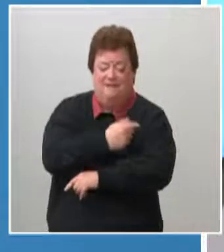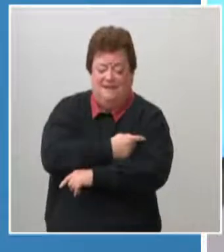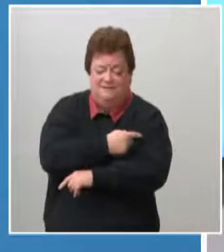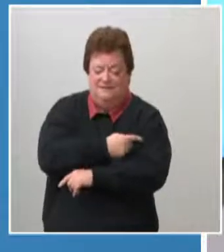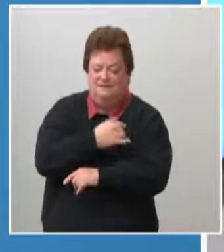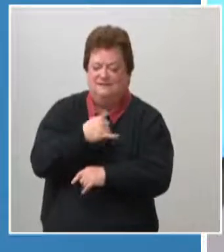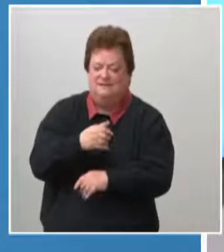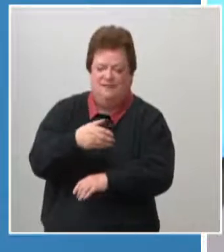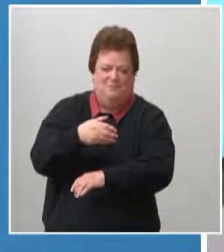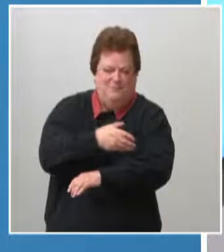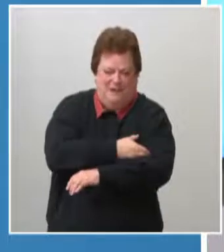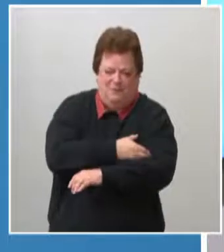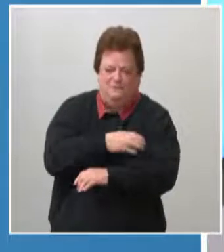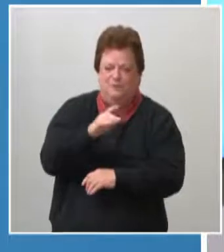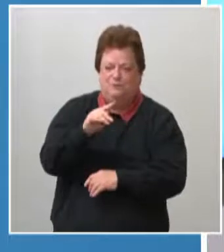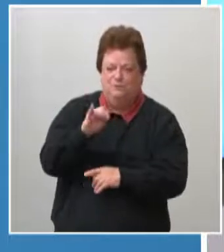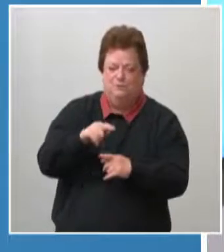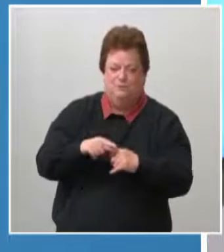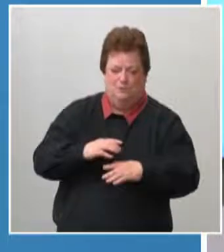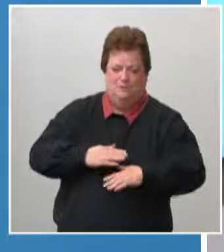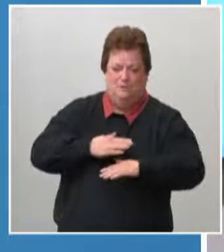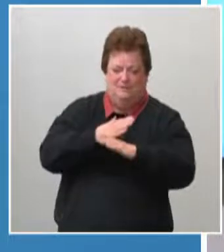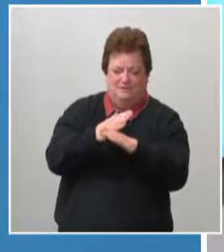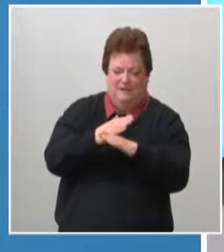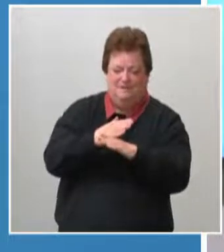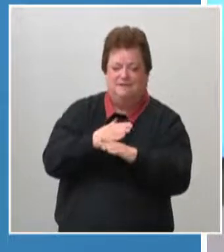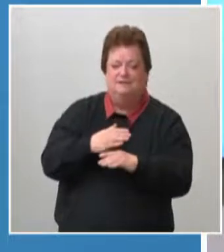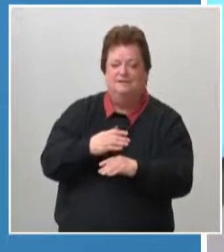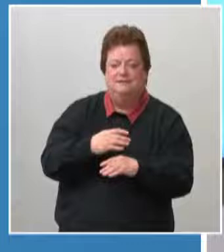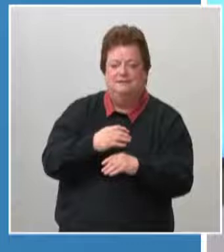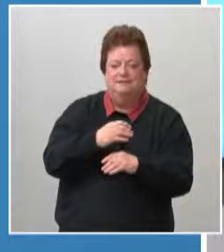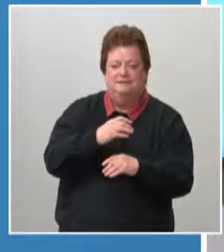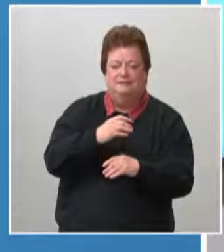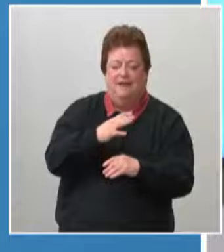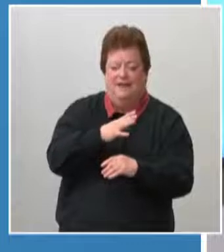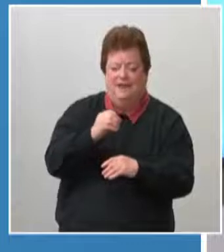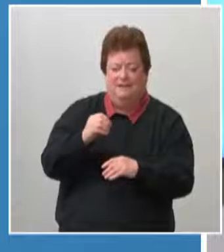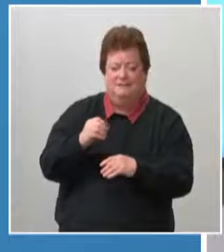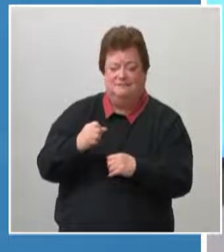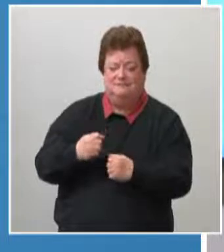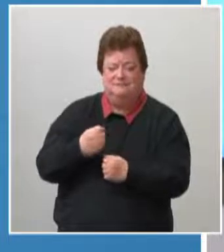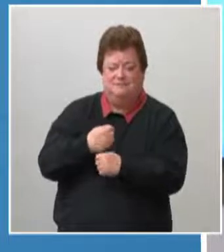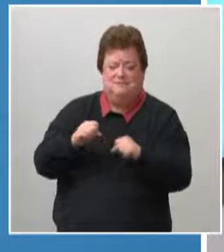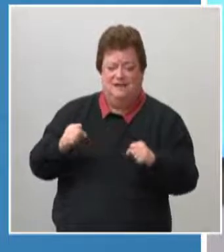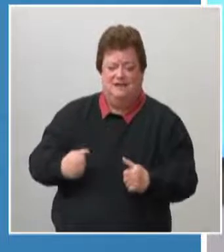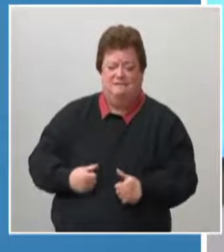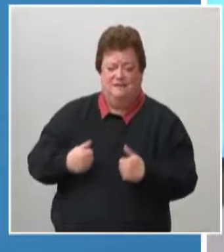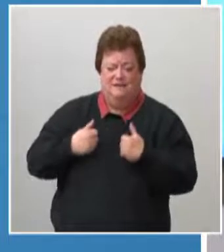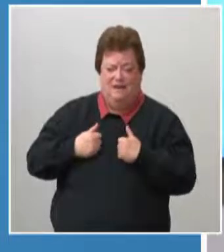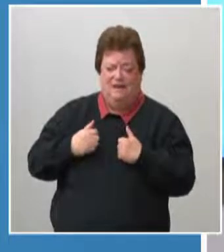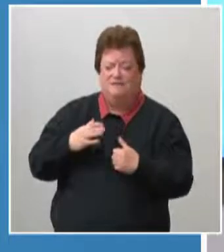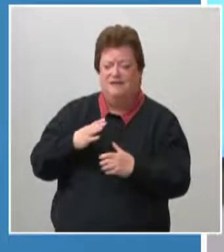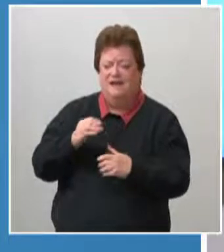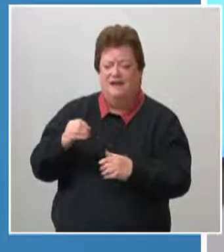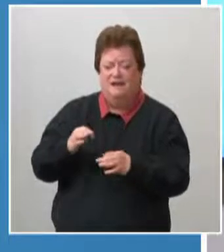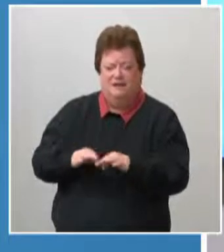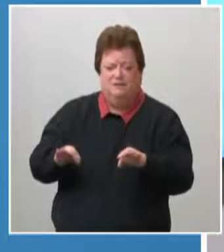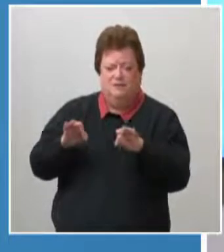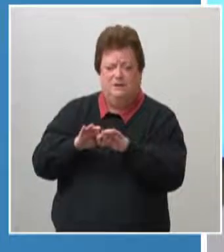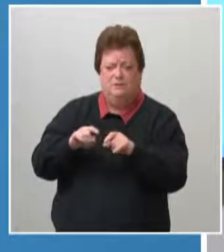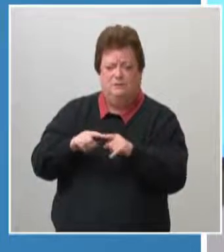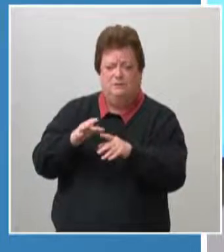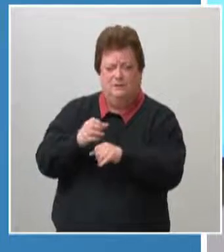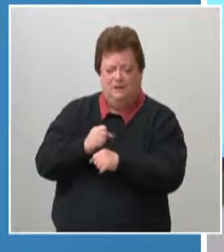in preventing severe illness and saving lives, and are critical in getting COVID-19 to a level that is